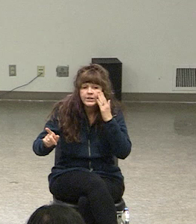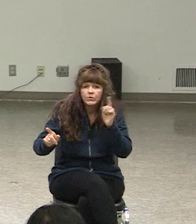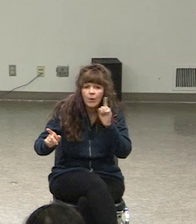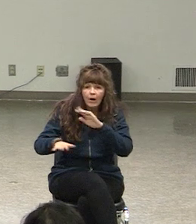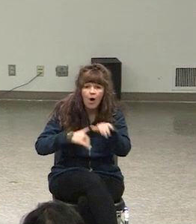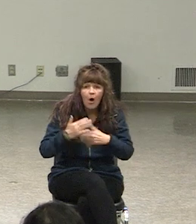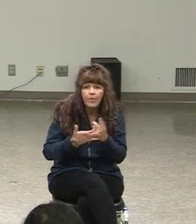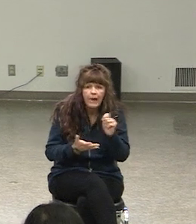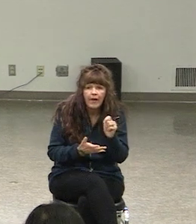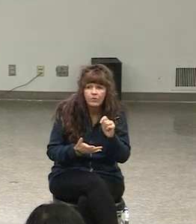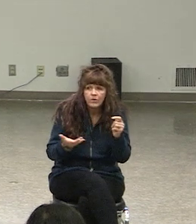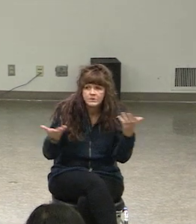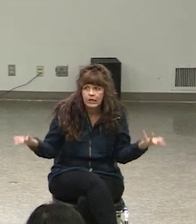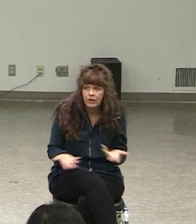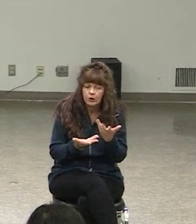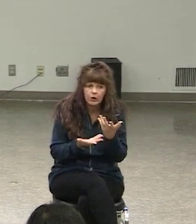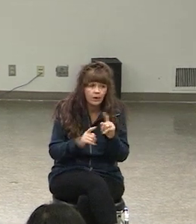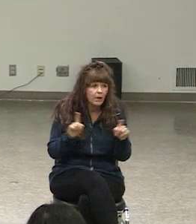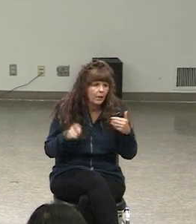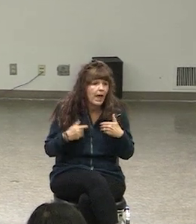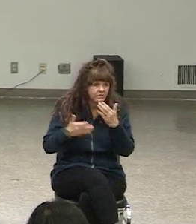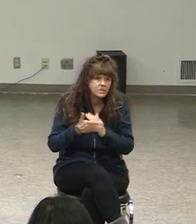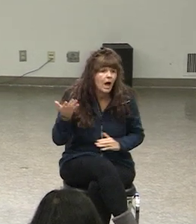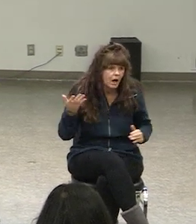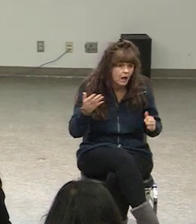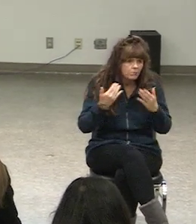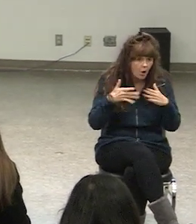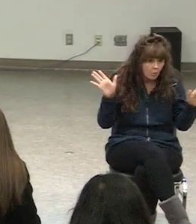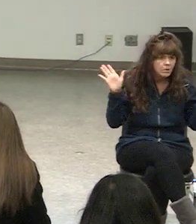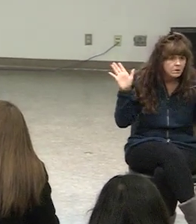Well, I think for this building, right, like if there's community members or folks who are here with us, anyone?